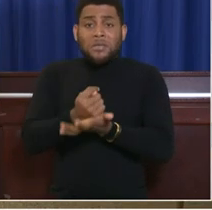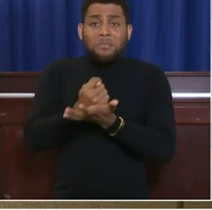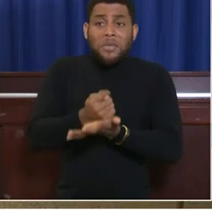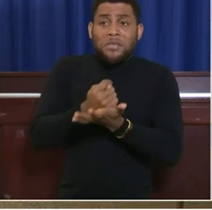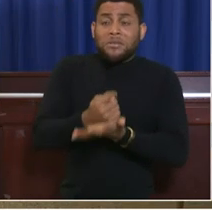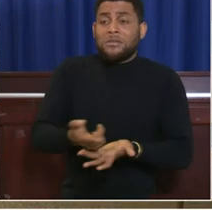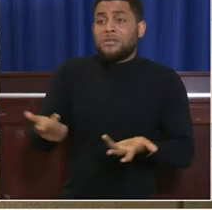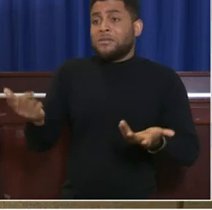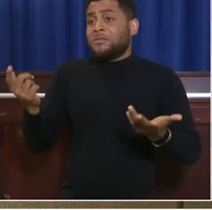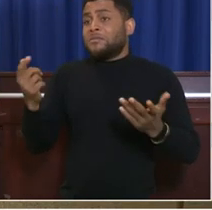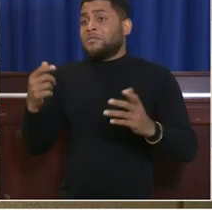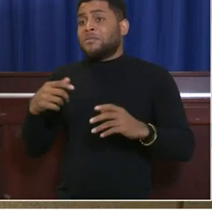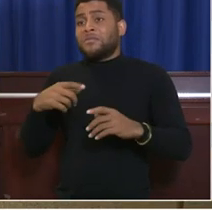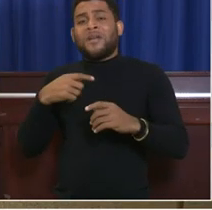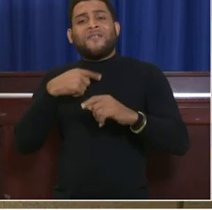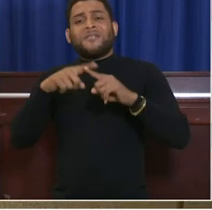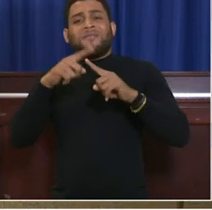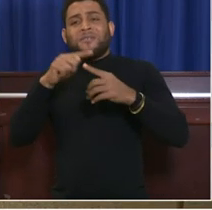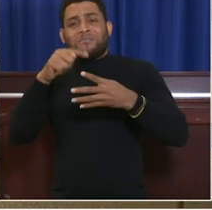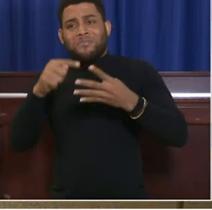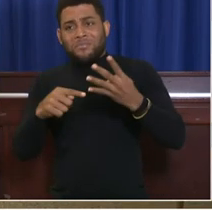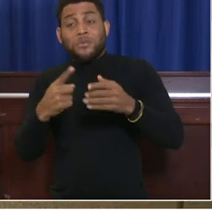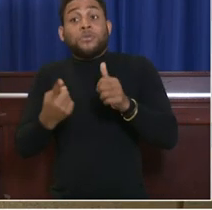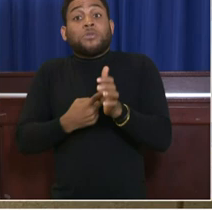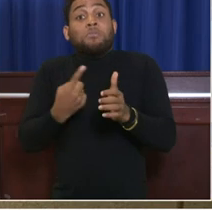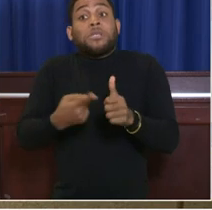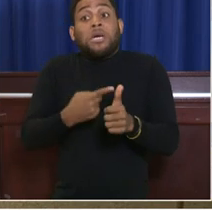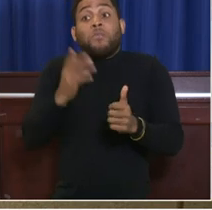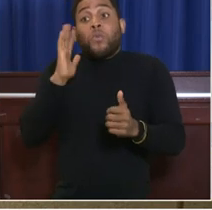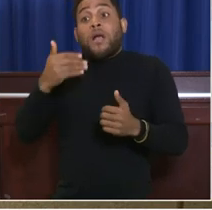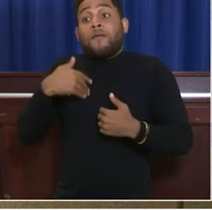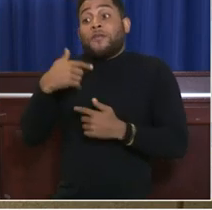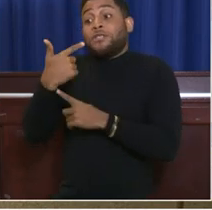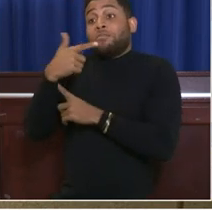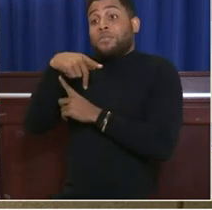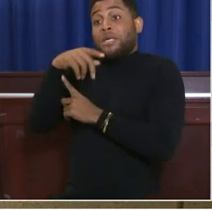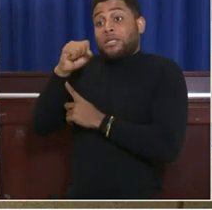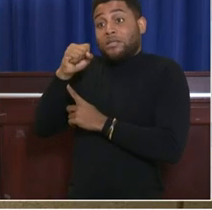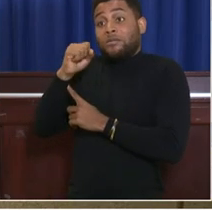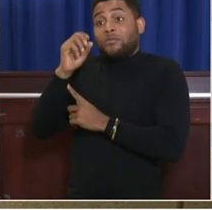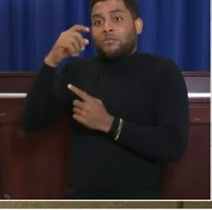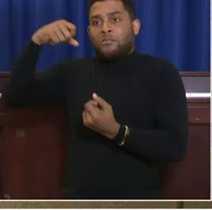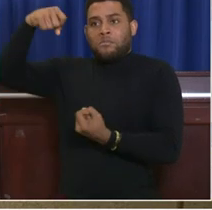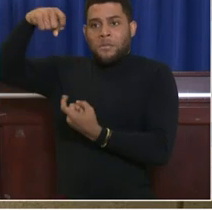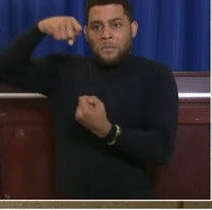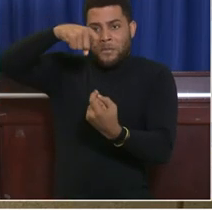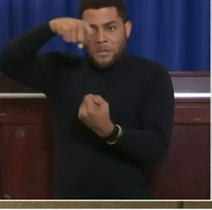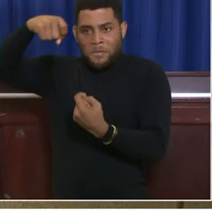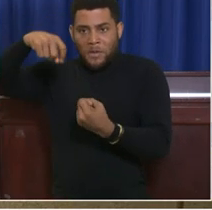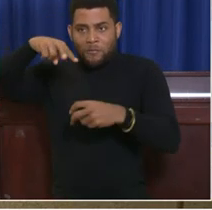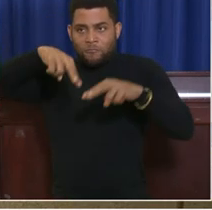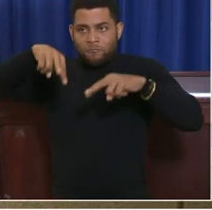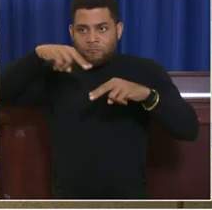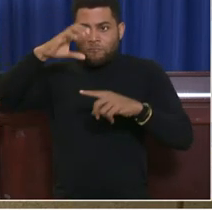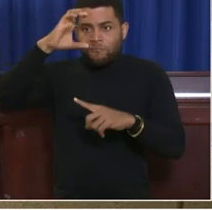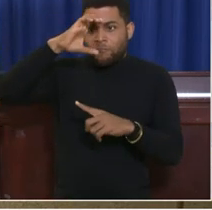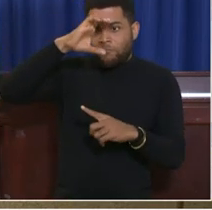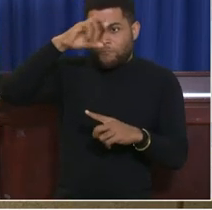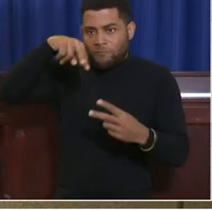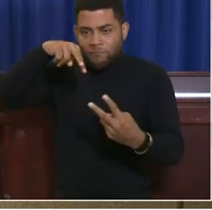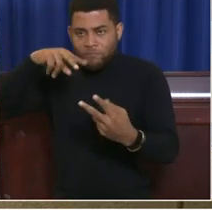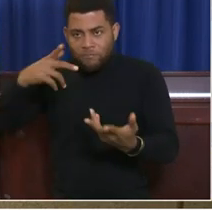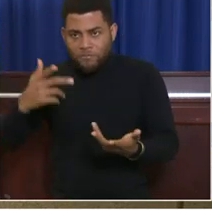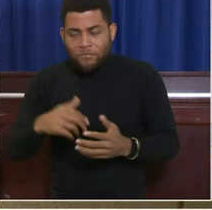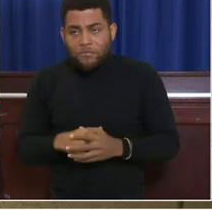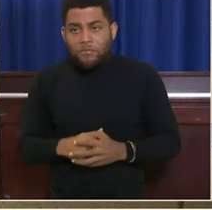may include, in certain circumstances, GPS supervision. The individuals that were recommended for arrest